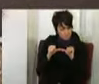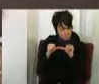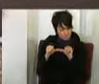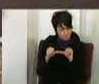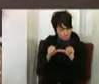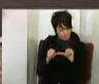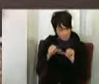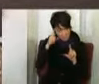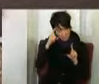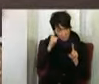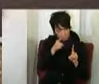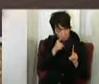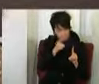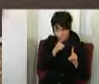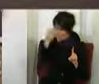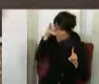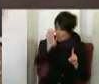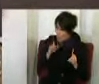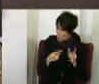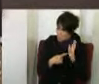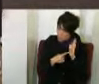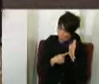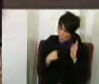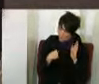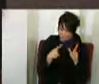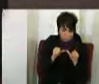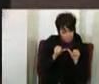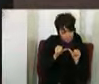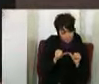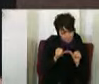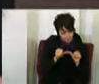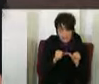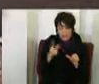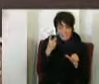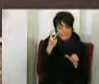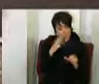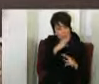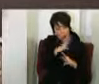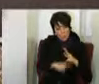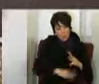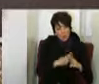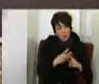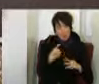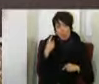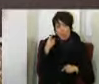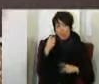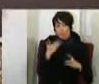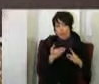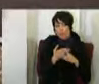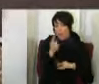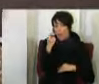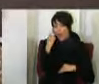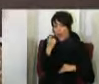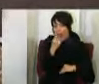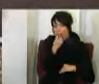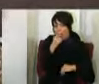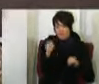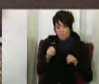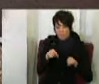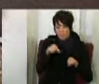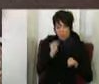was doing with him in his life. He saw the world through eyes of doubt and stepped one by